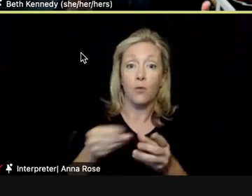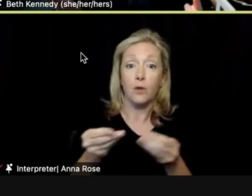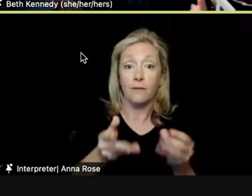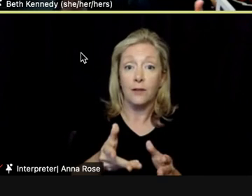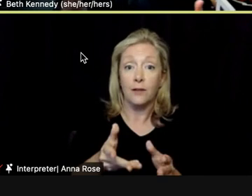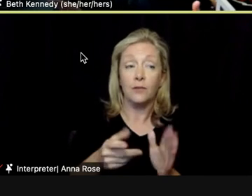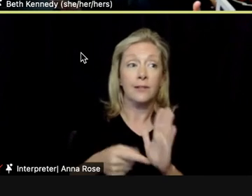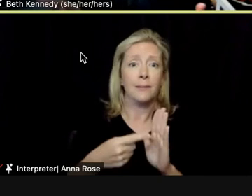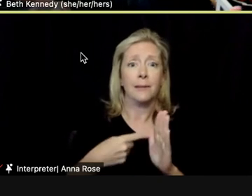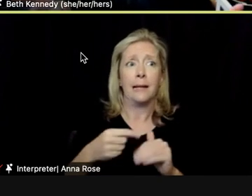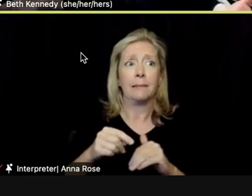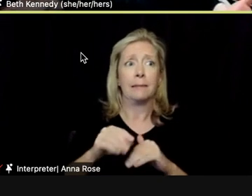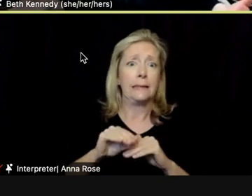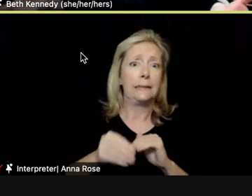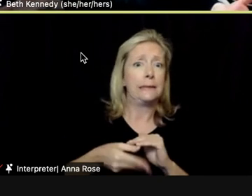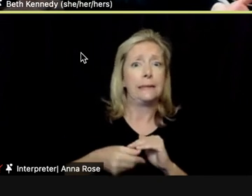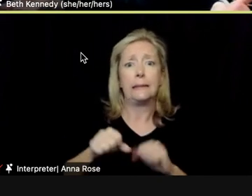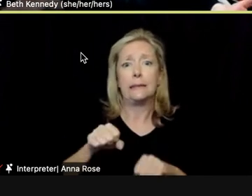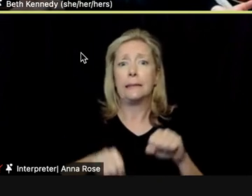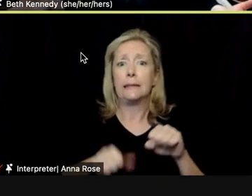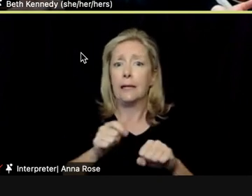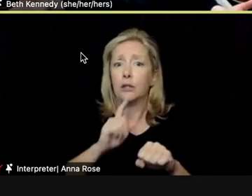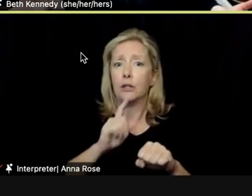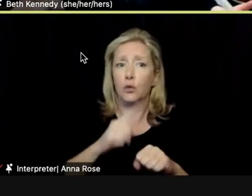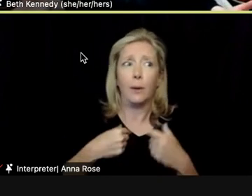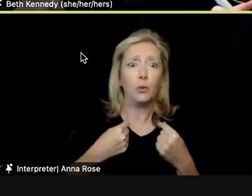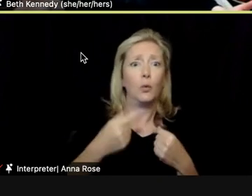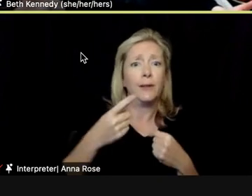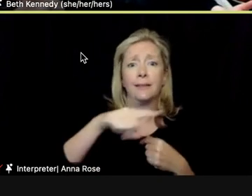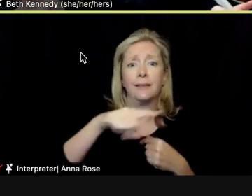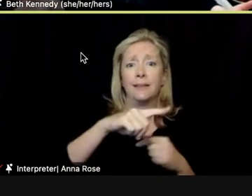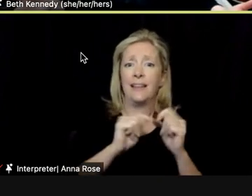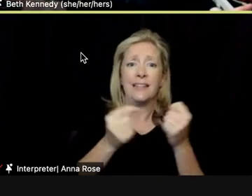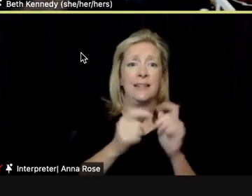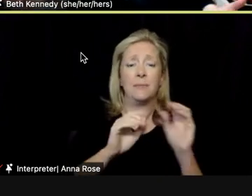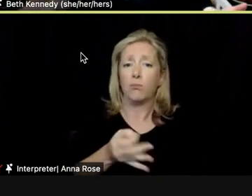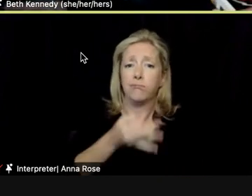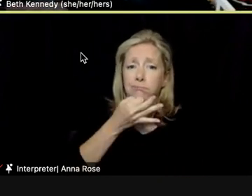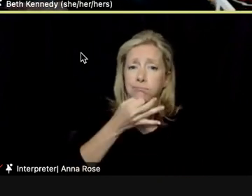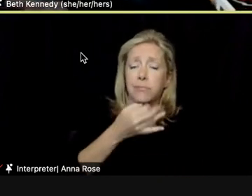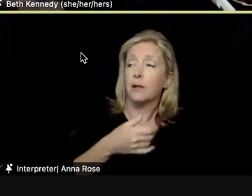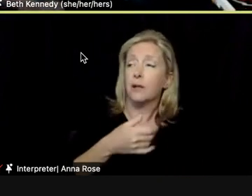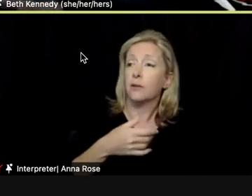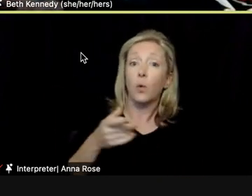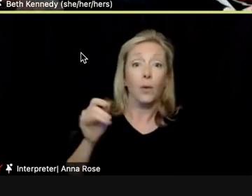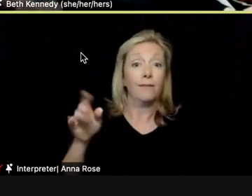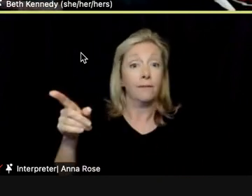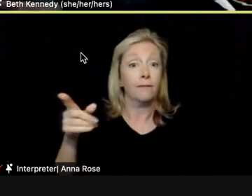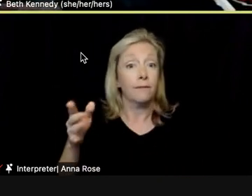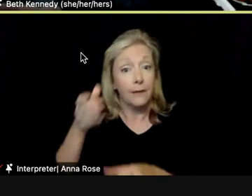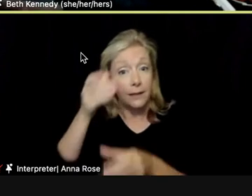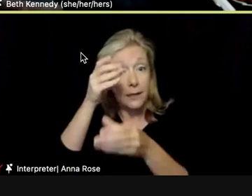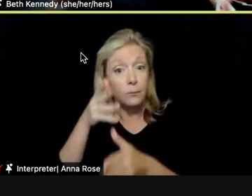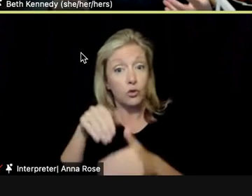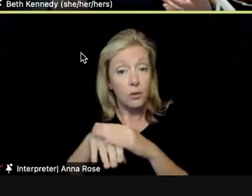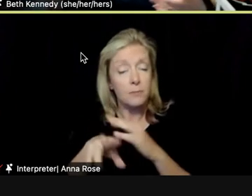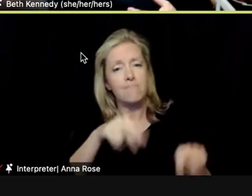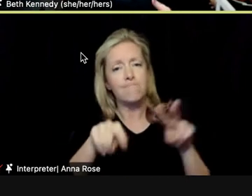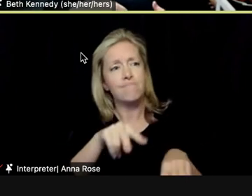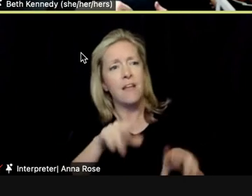I just don't know if I'm doing it right. And no one on my team really knows about deafblindness. So no one can really tell me if I'm doing it